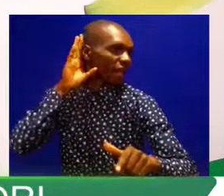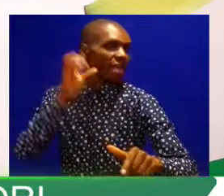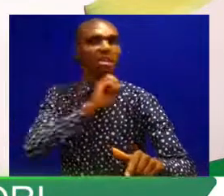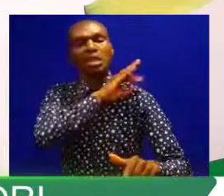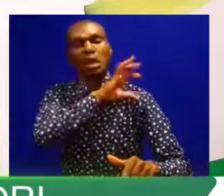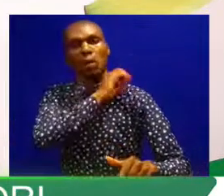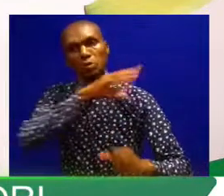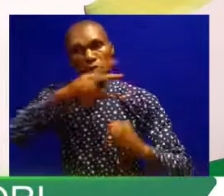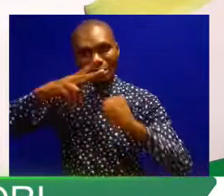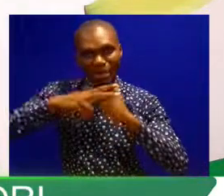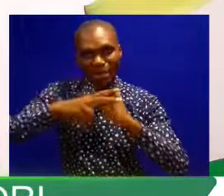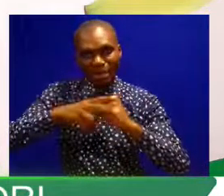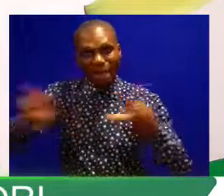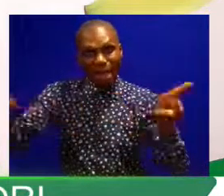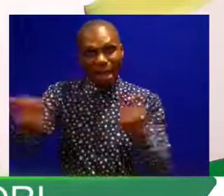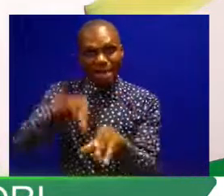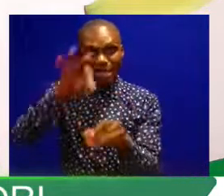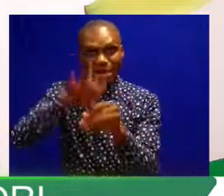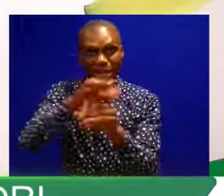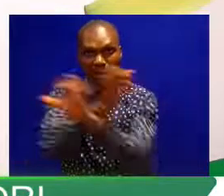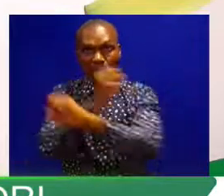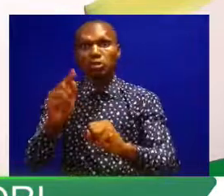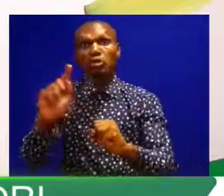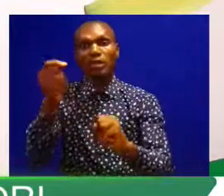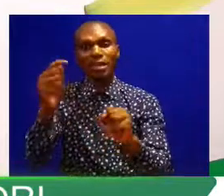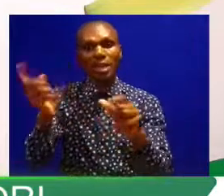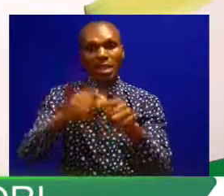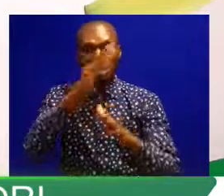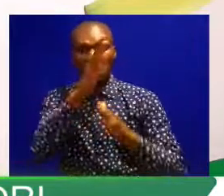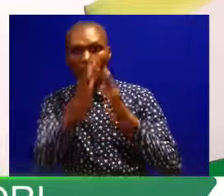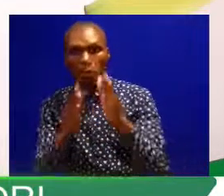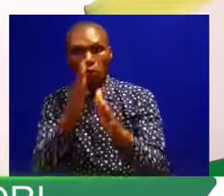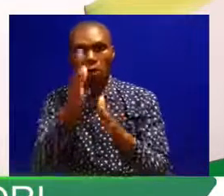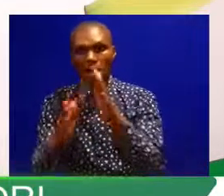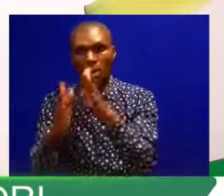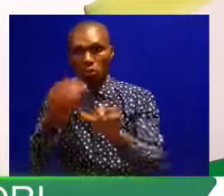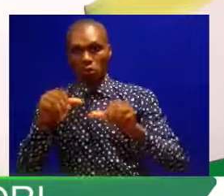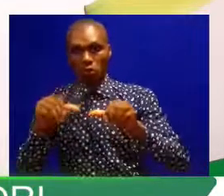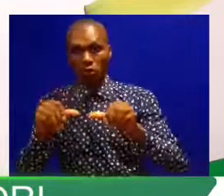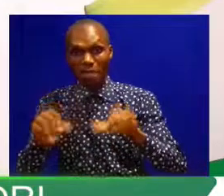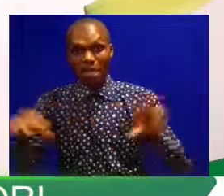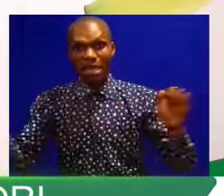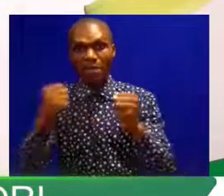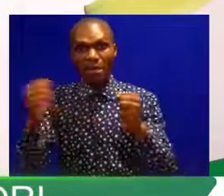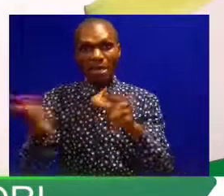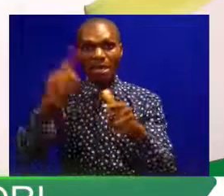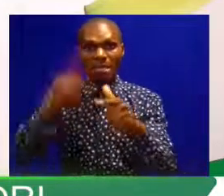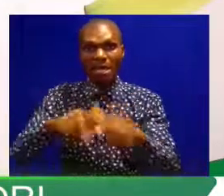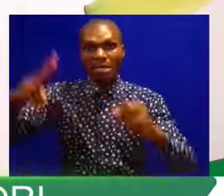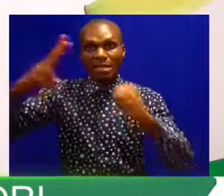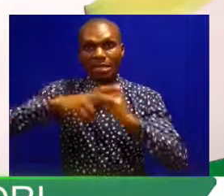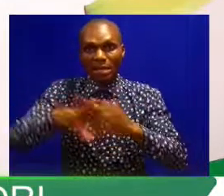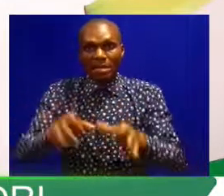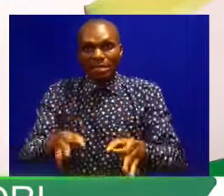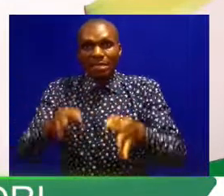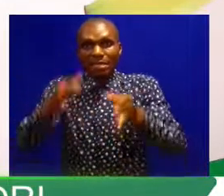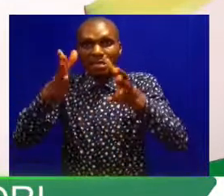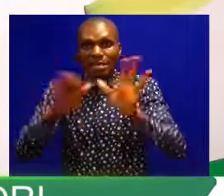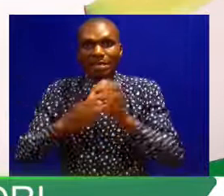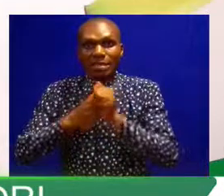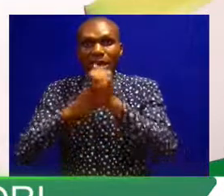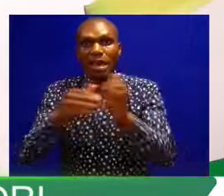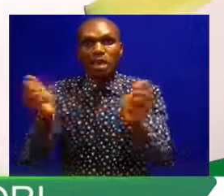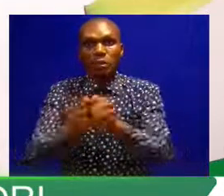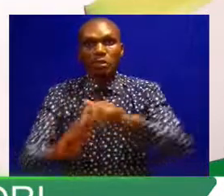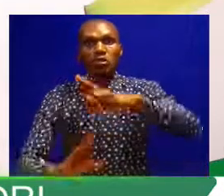chori ase kirogo kiobura yobu nene wwense moroveri yo nige agenrete awase abana chiebi na abatano na babere bakura wano muna chiebi nomo nene